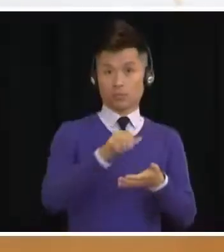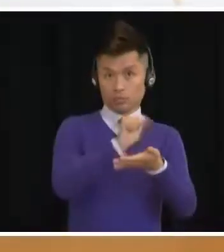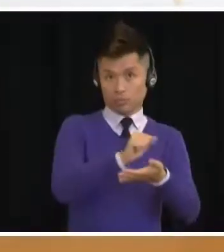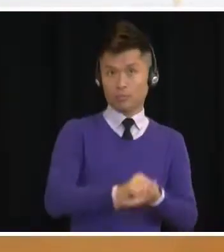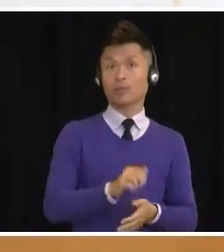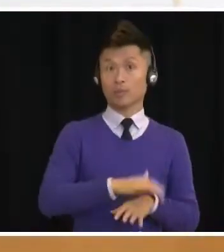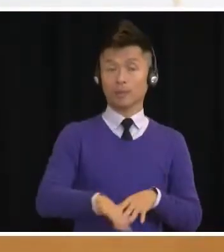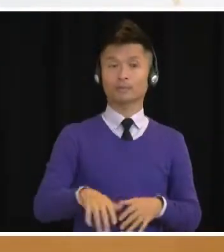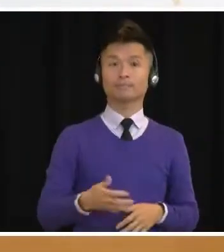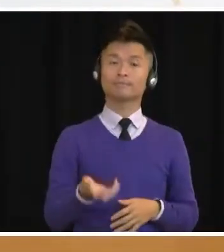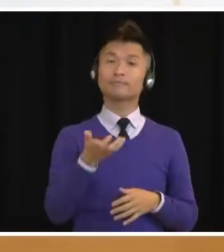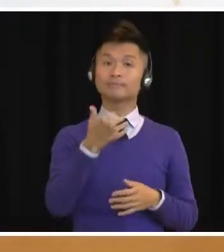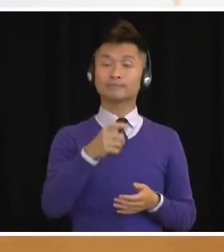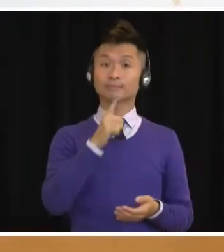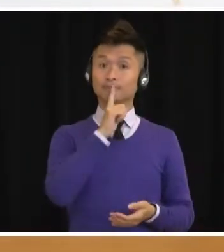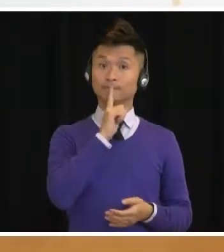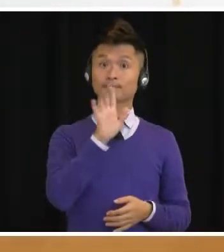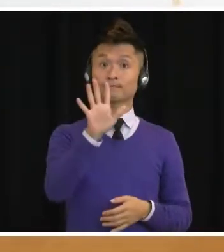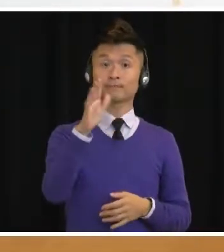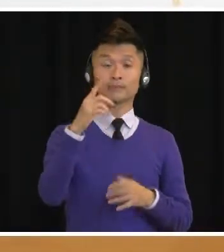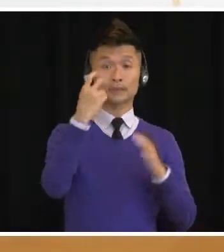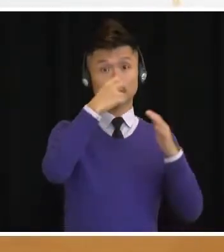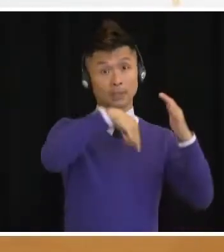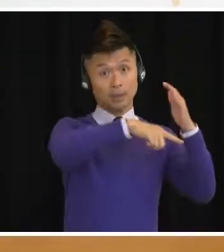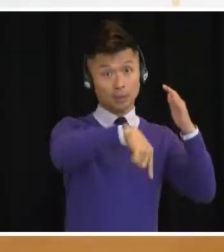So this is how we receive complaints.